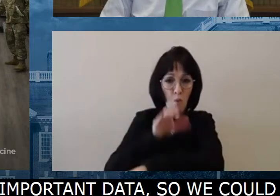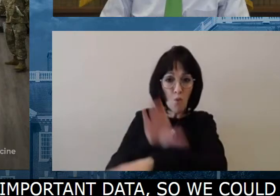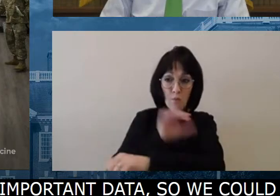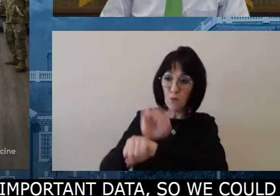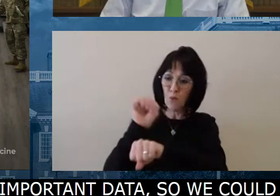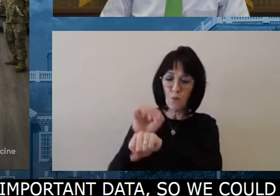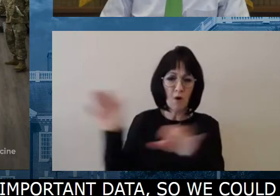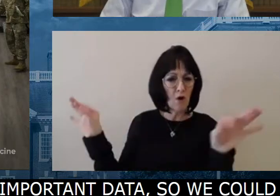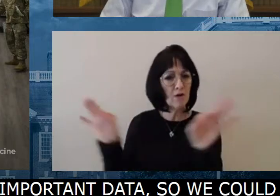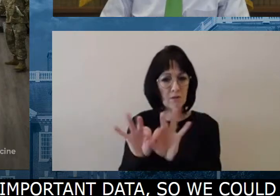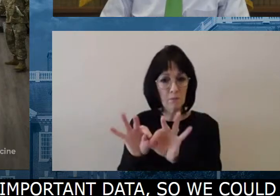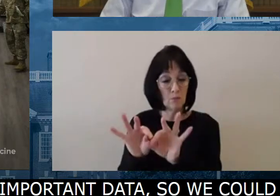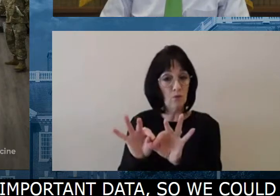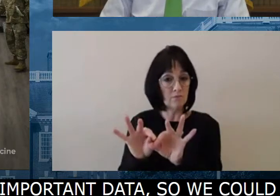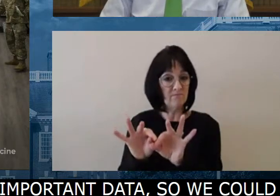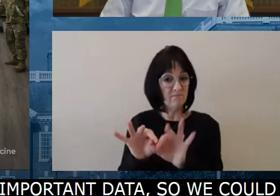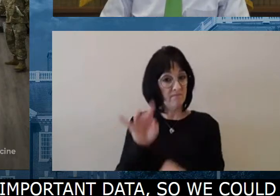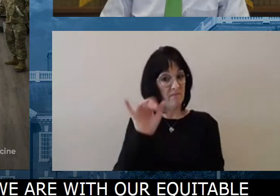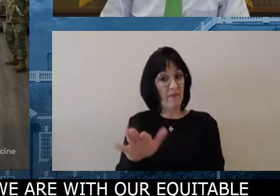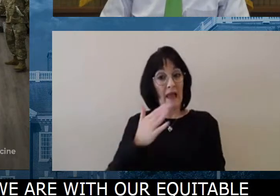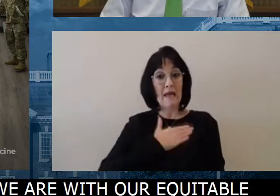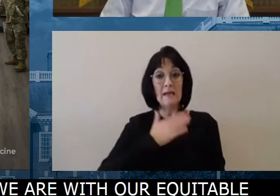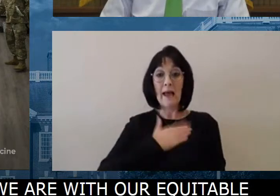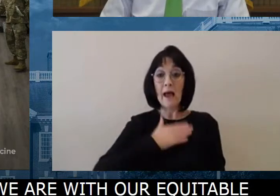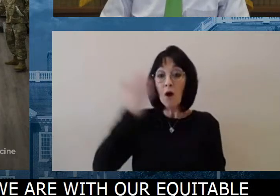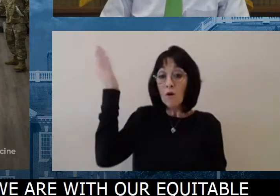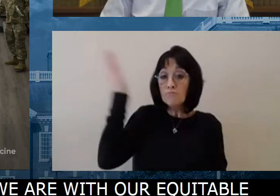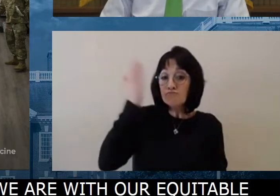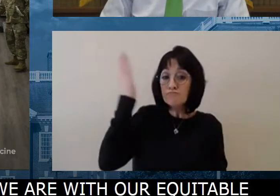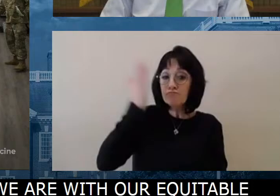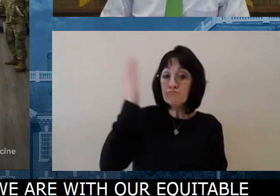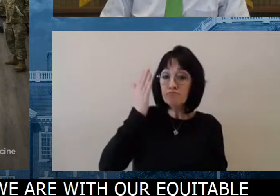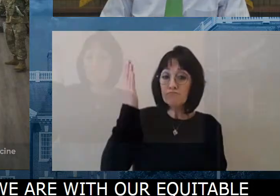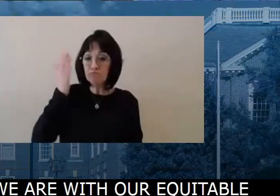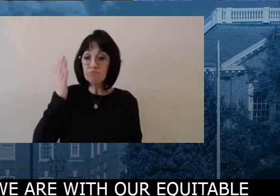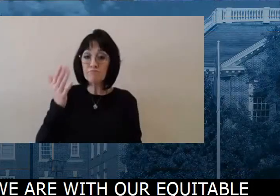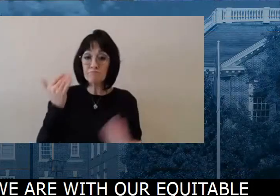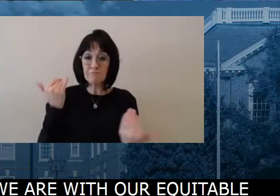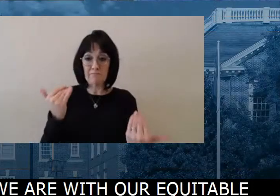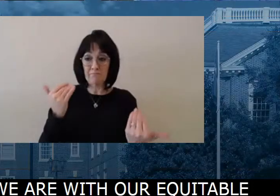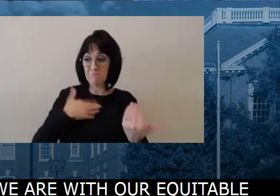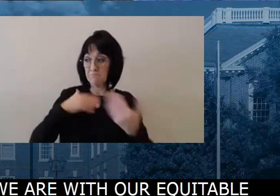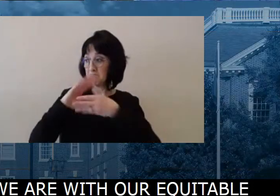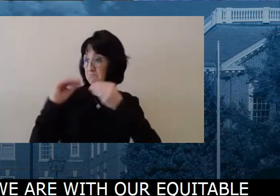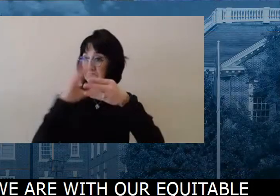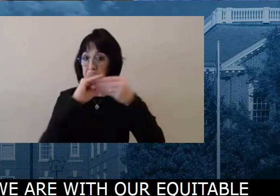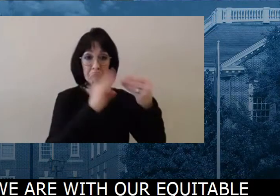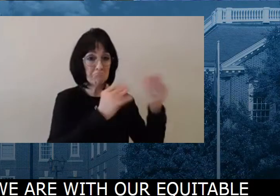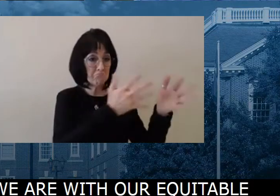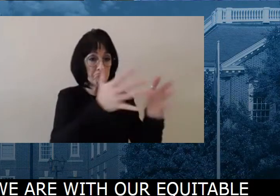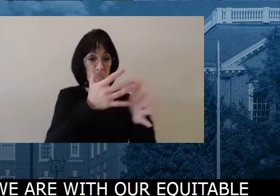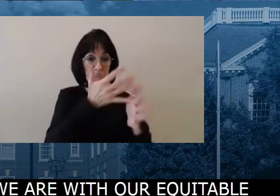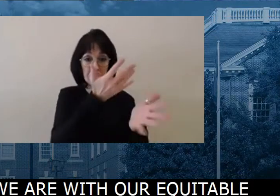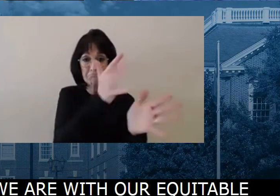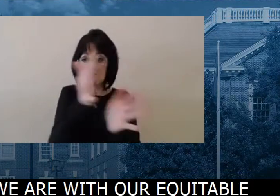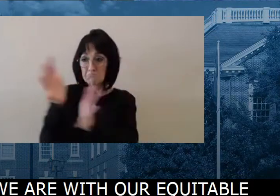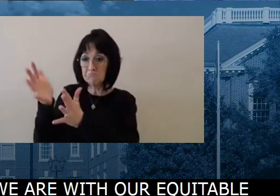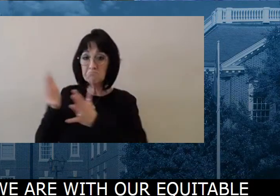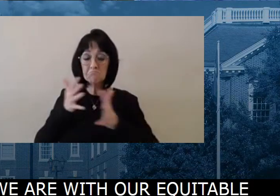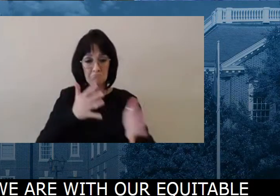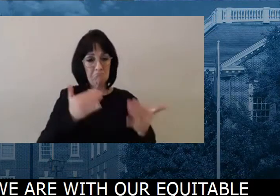for our presentation. I know we have members of the public, we have the press here. We've got great news this week, a lot of challenges still